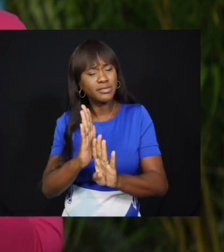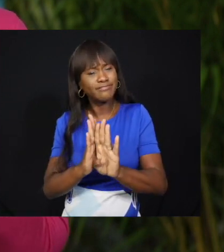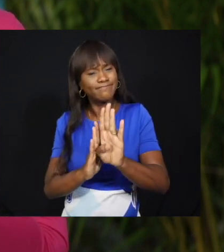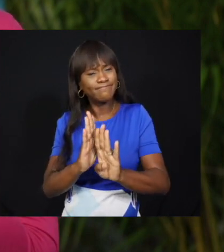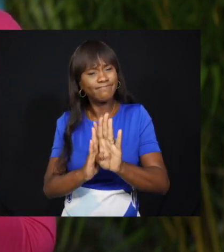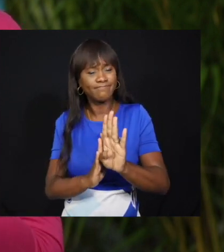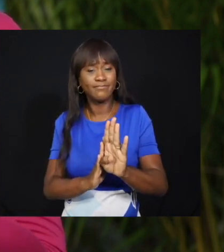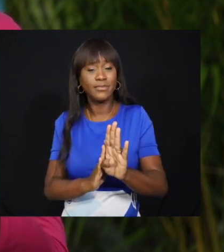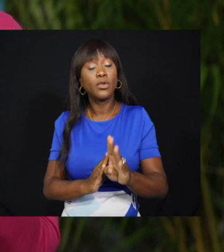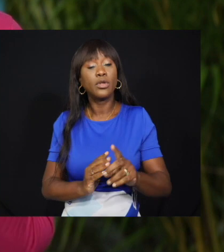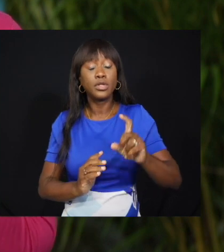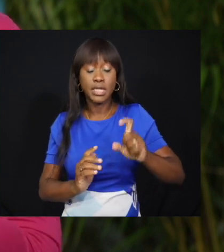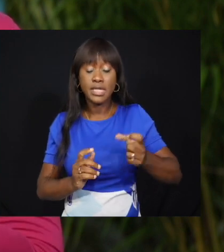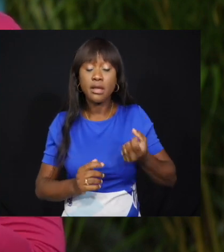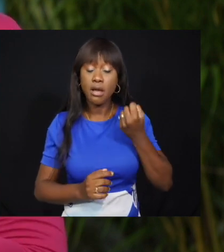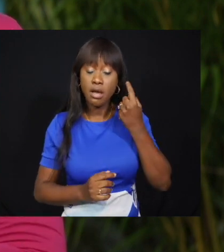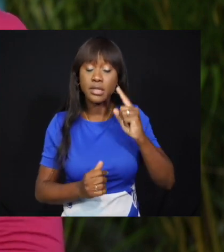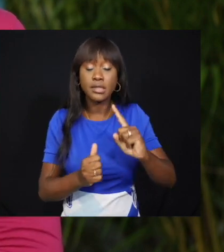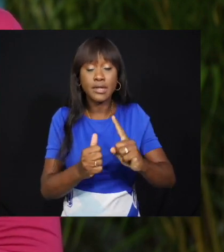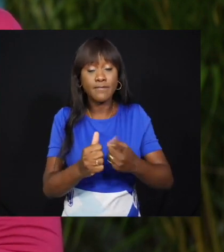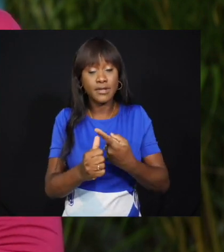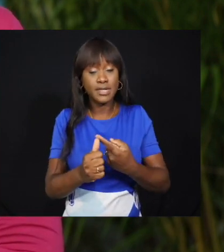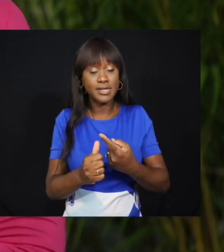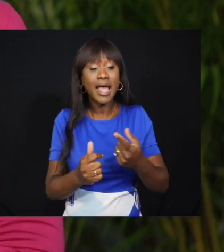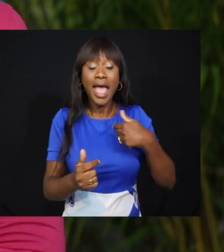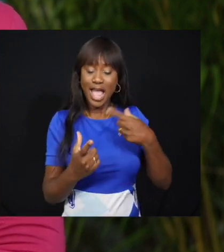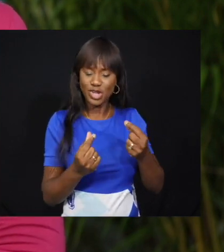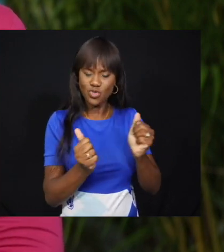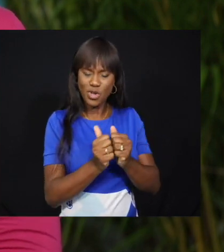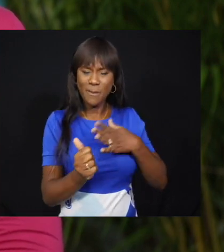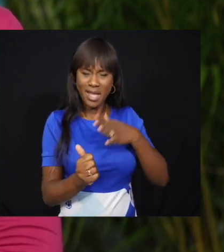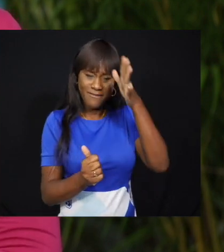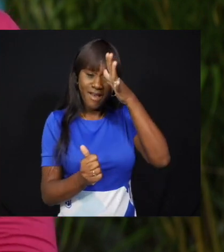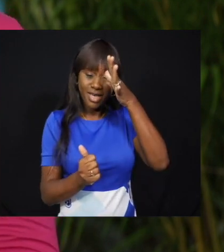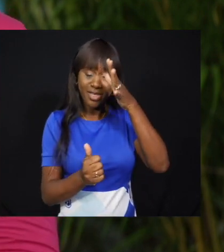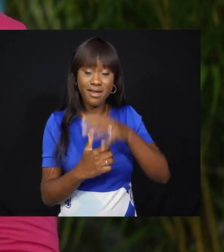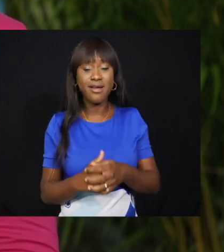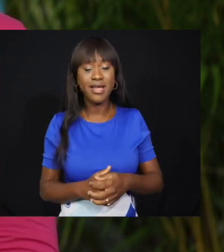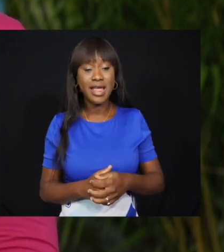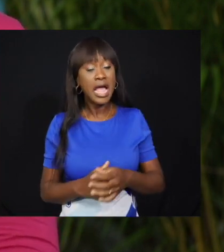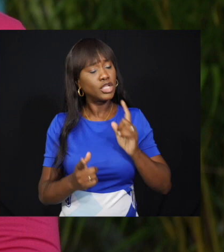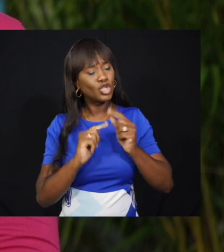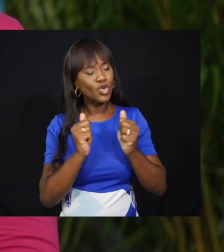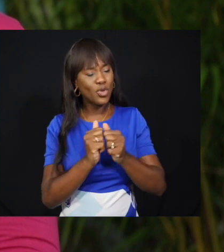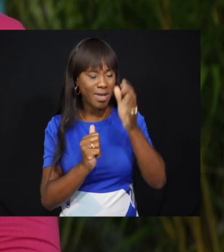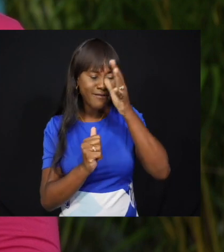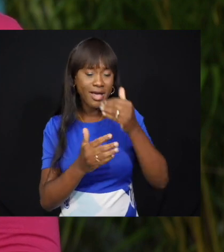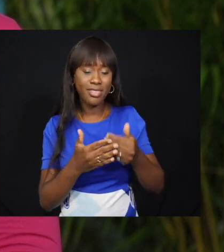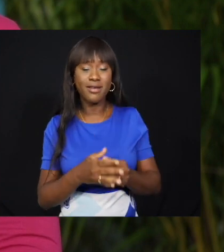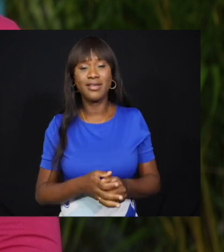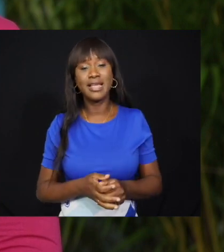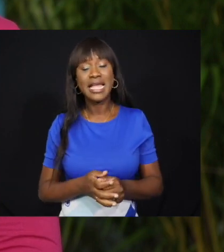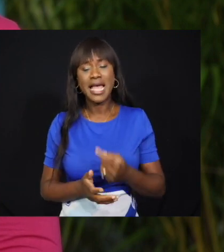that when we allow them to understand that, because I did it with my father. When I was studying, he was in his 90s, and I used to speak to him